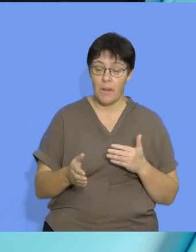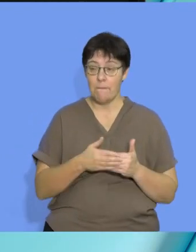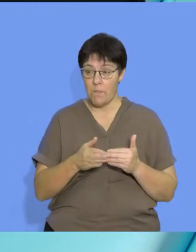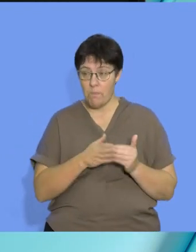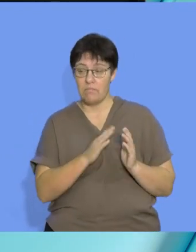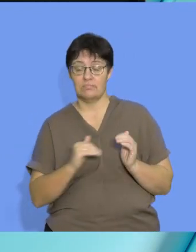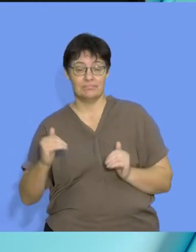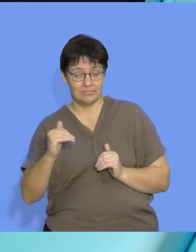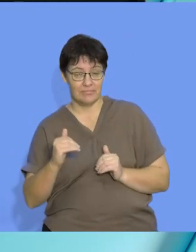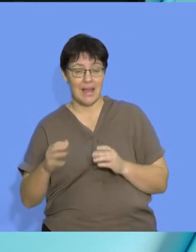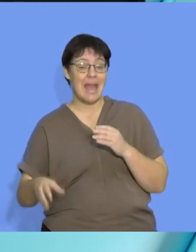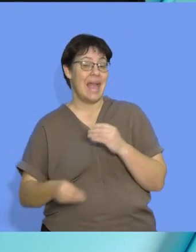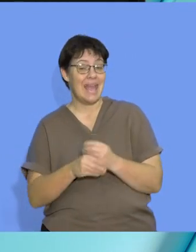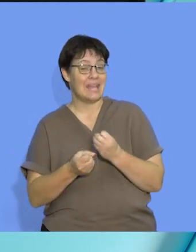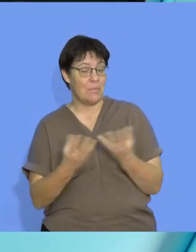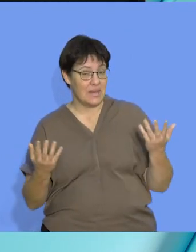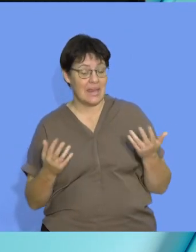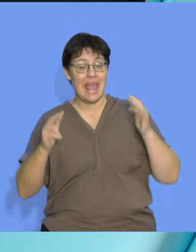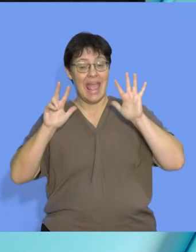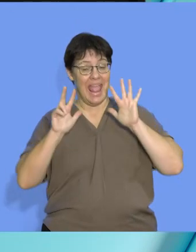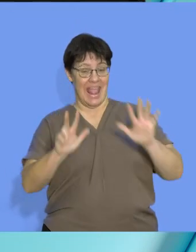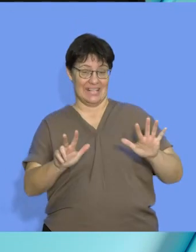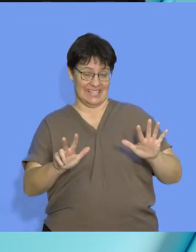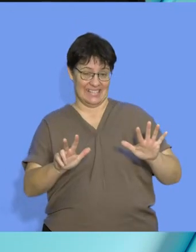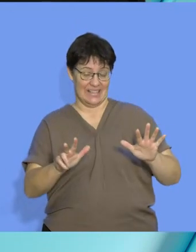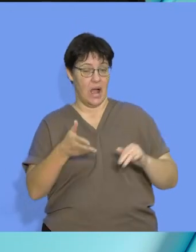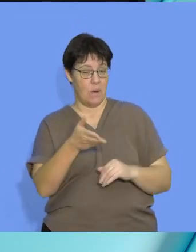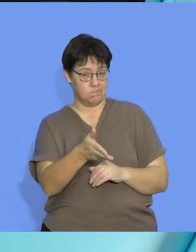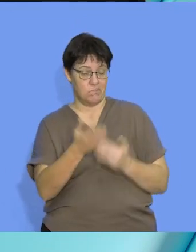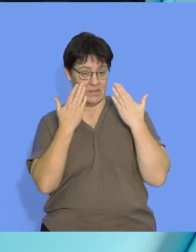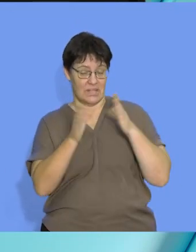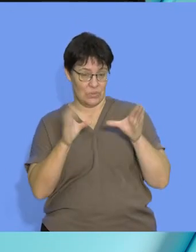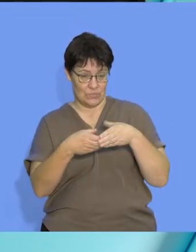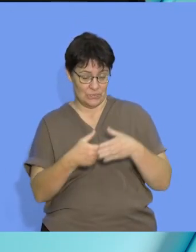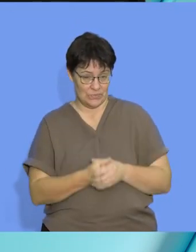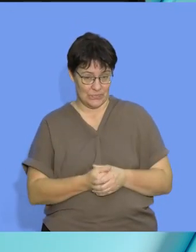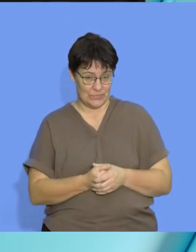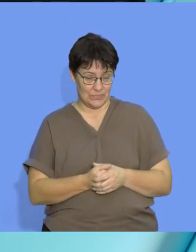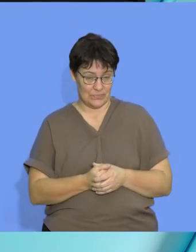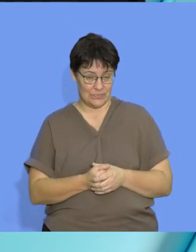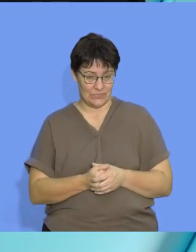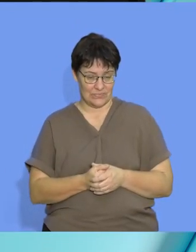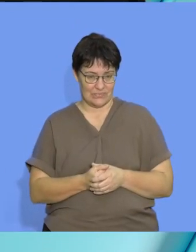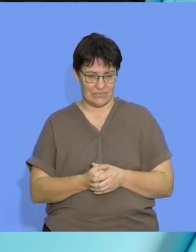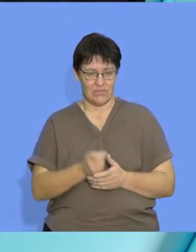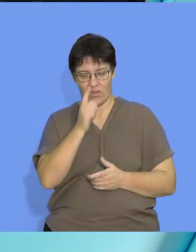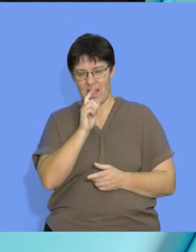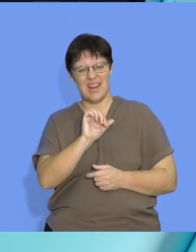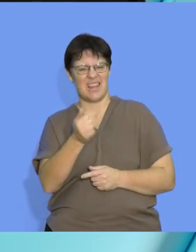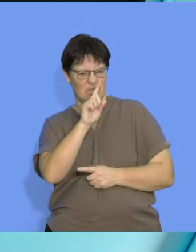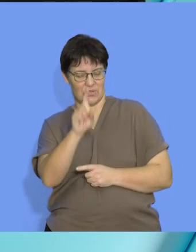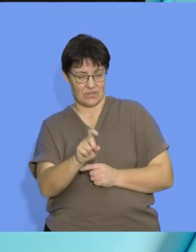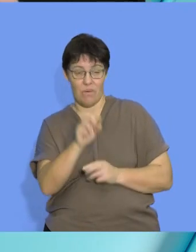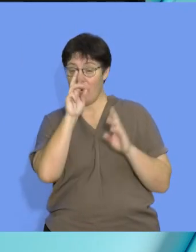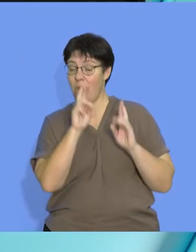table, I would then have 8 people sitting in my study group. So let's look at the next question. So I hope that